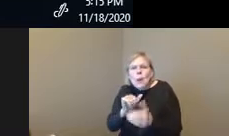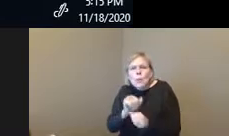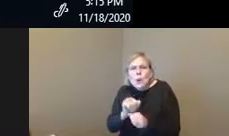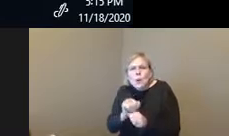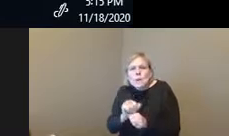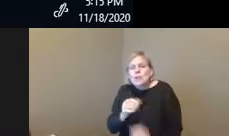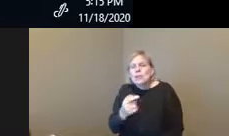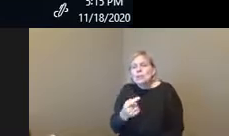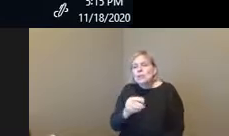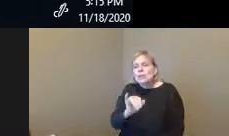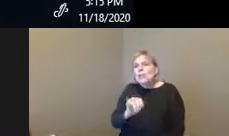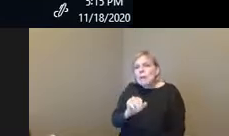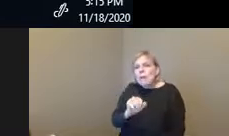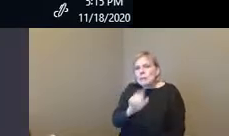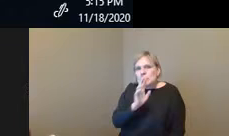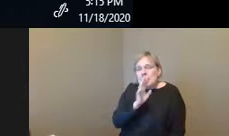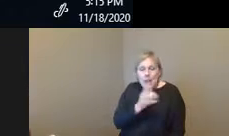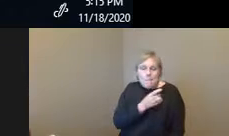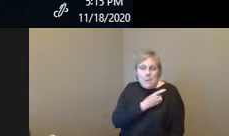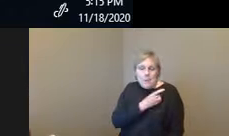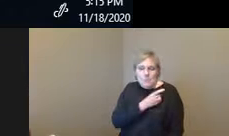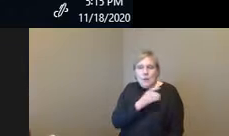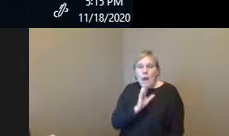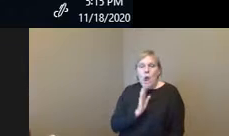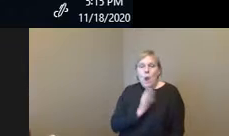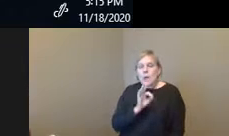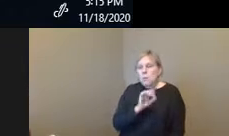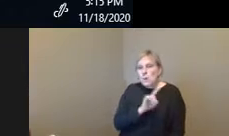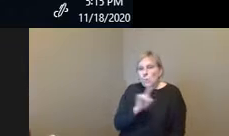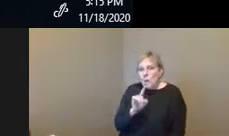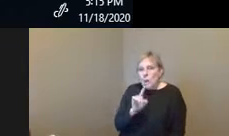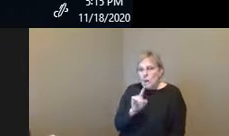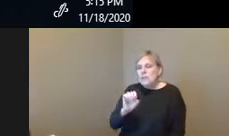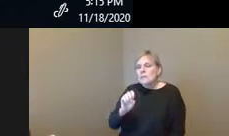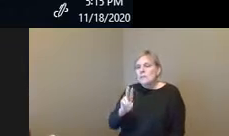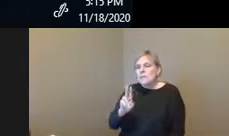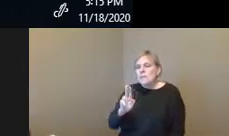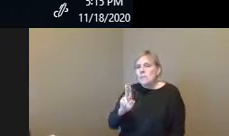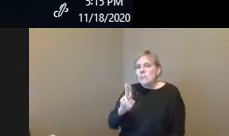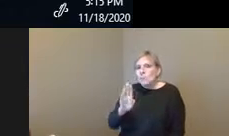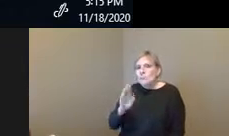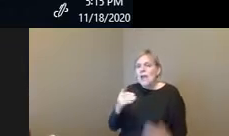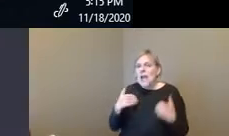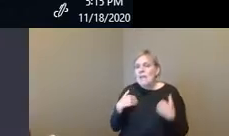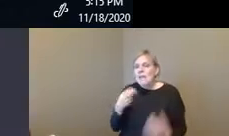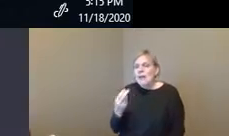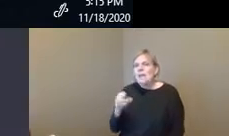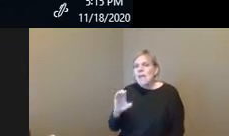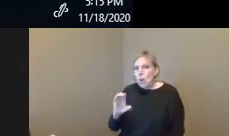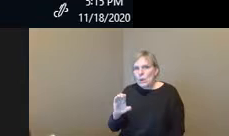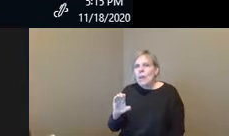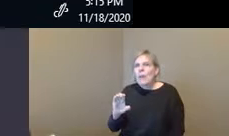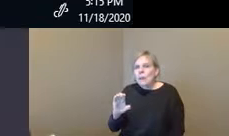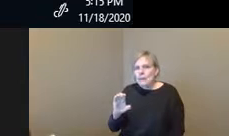Yeah, so my understanding, Minneapolis has our 911 system, and then the suburbs have the Hennepin County